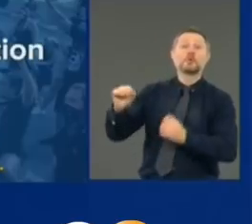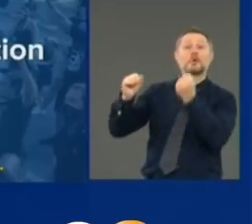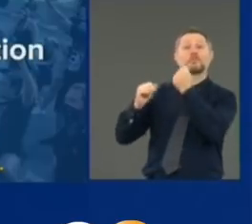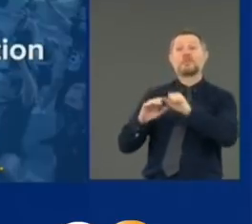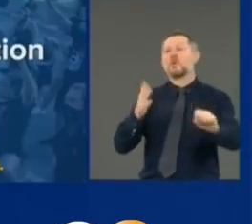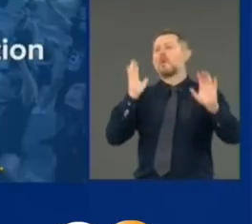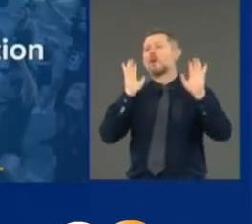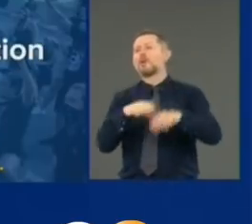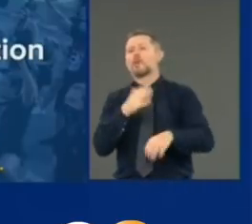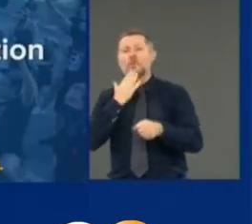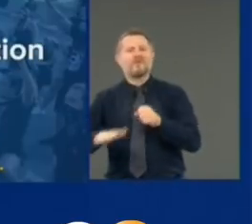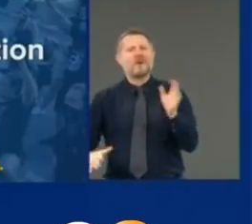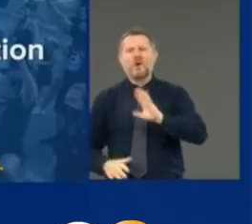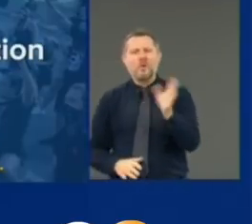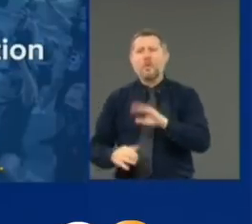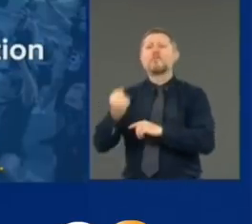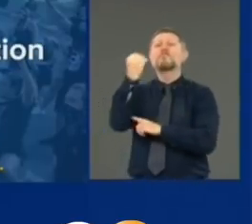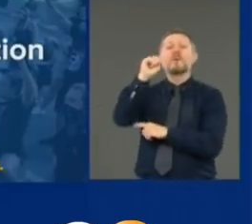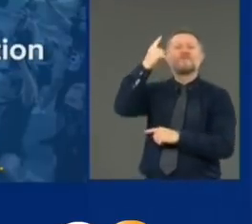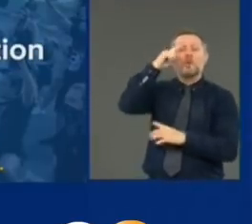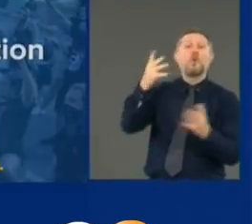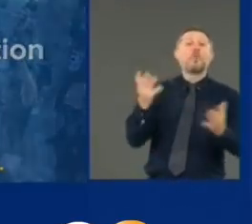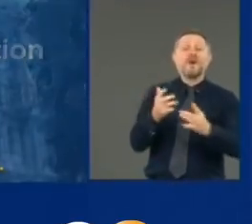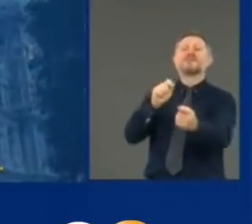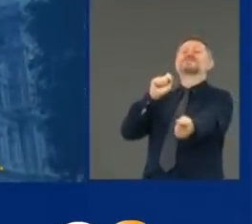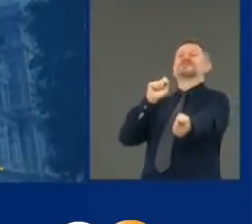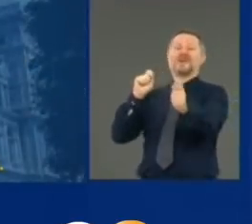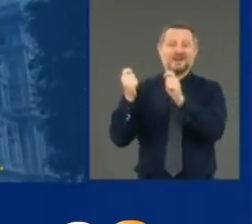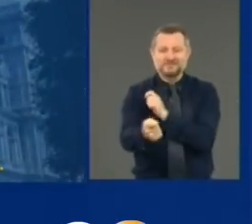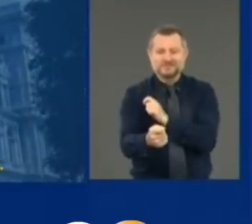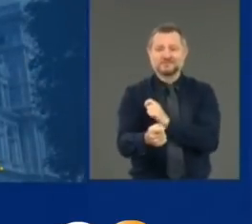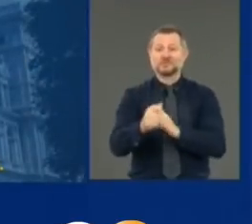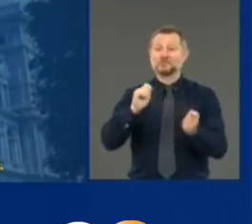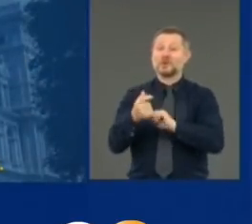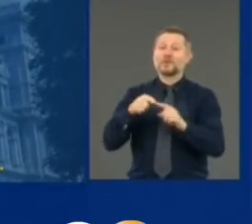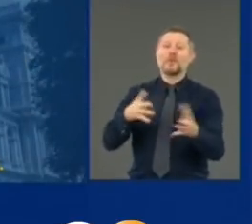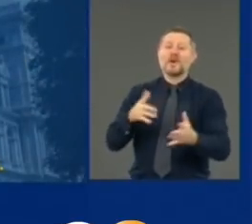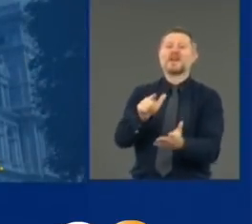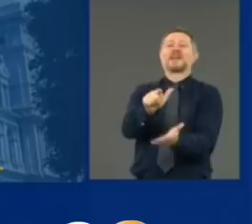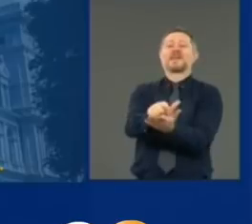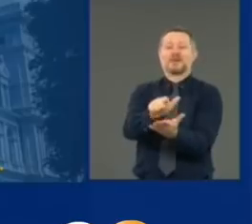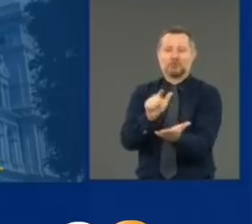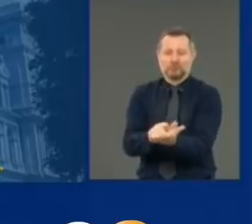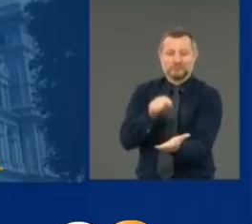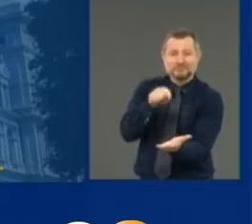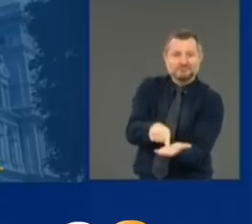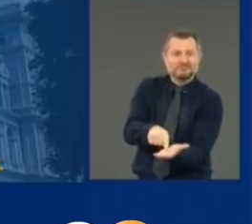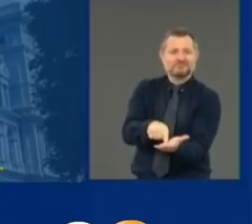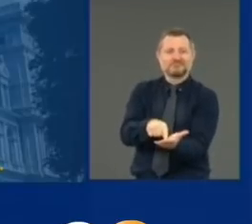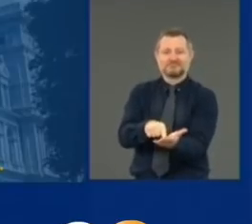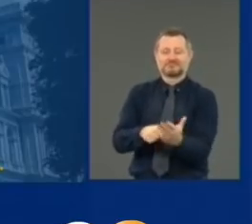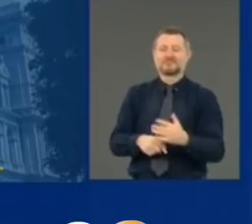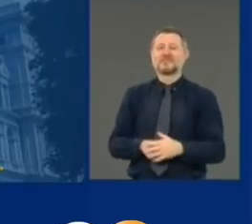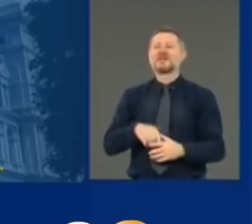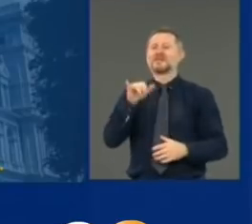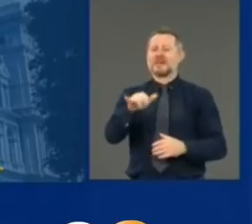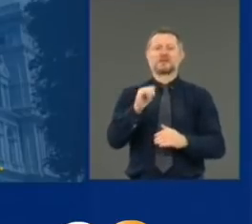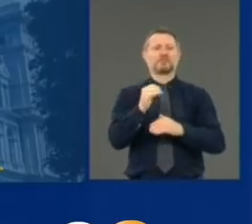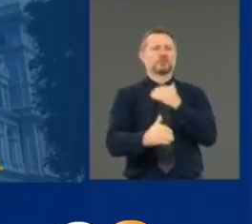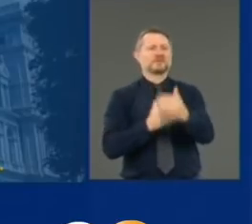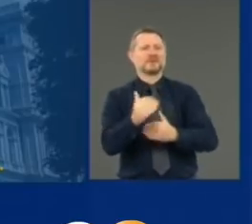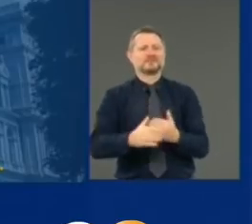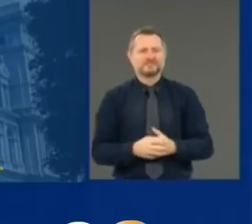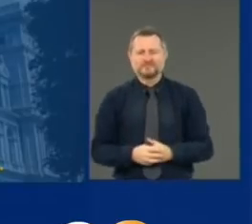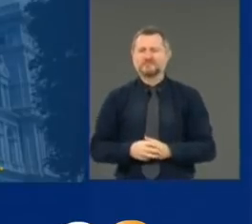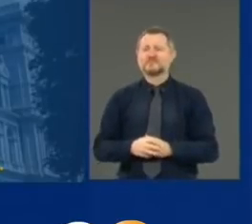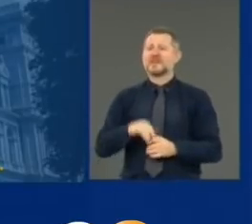protesting to make change. The change comes in the legislation. And that's what we have to remember. That's what it means to be a